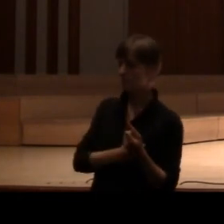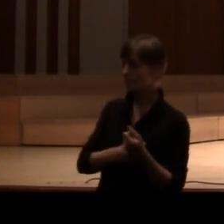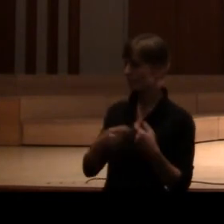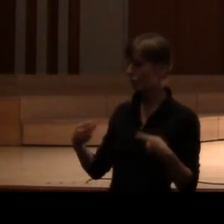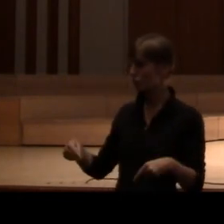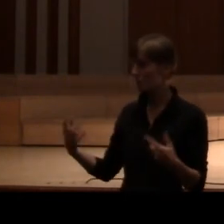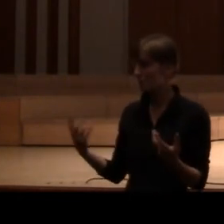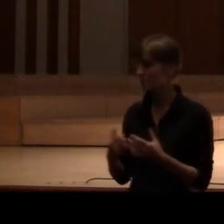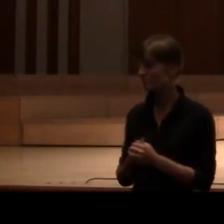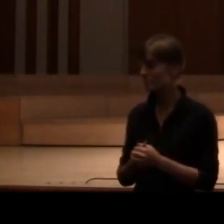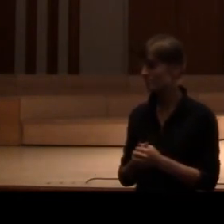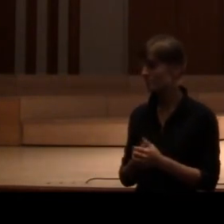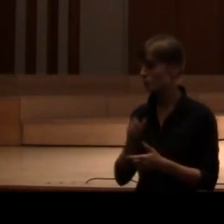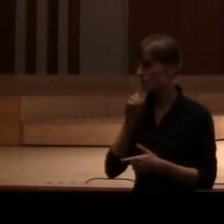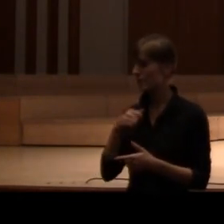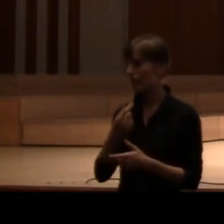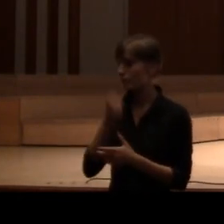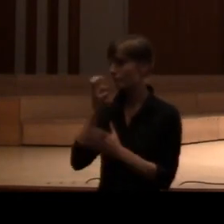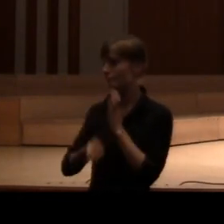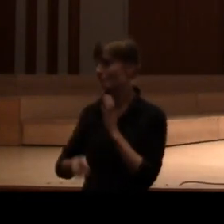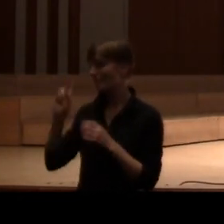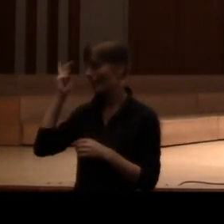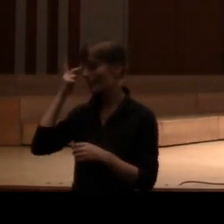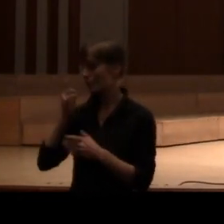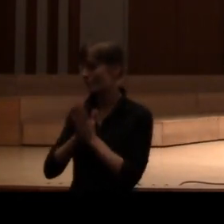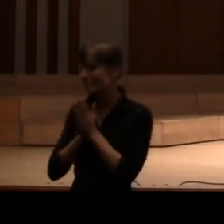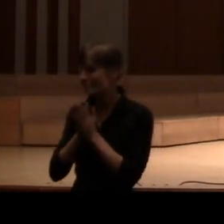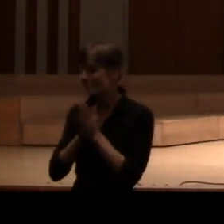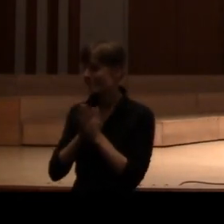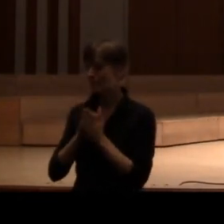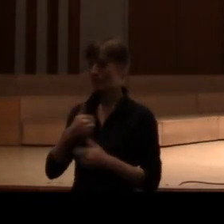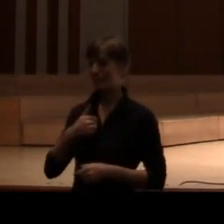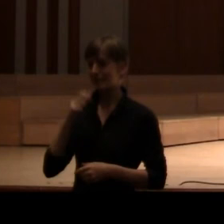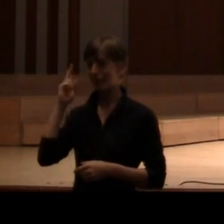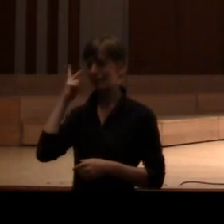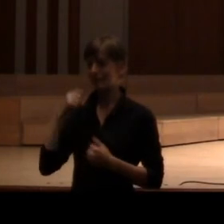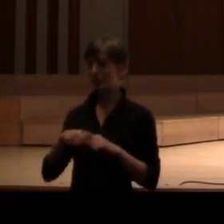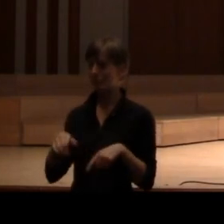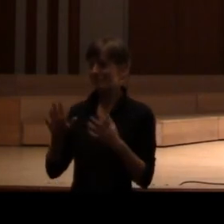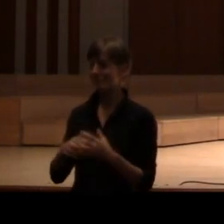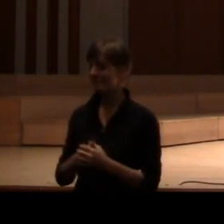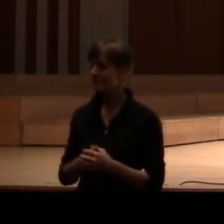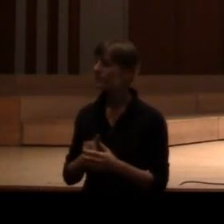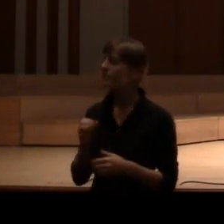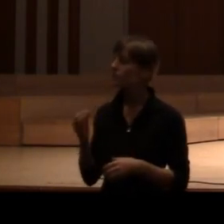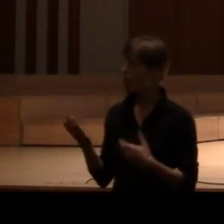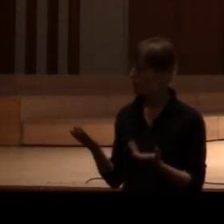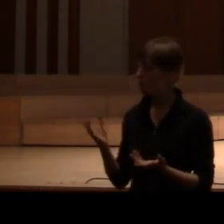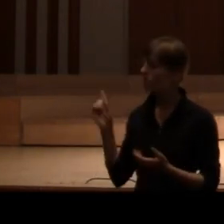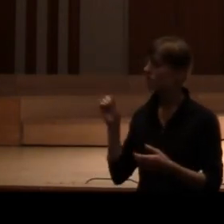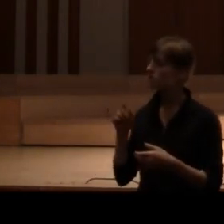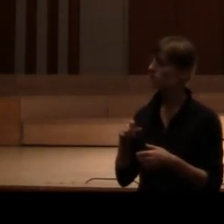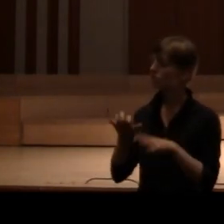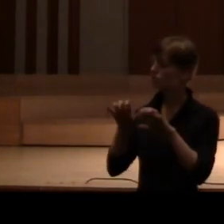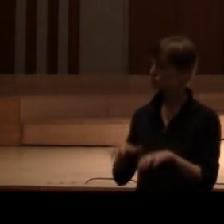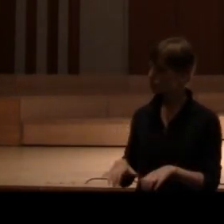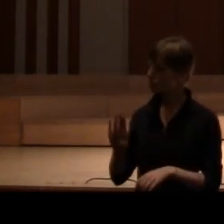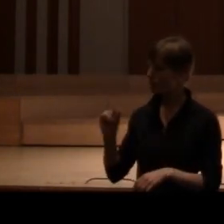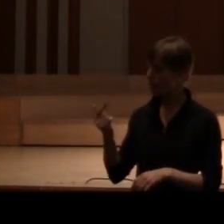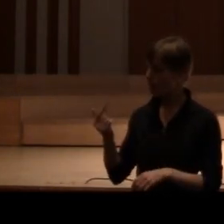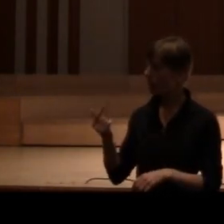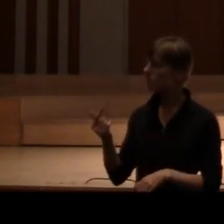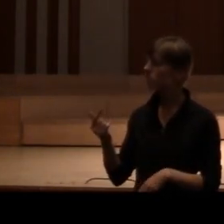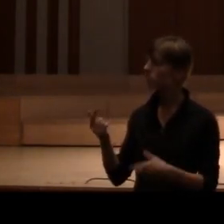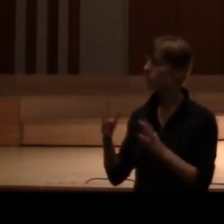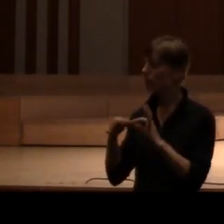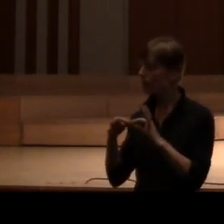maybe because I was a bit more politically oriented. So writing this blog and having the comments also really